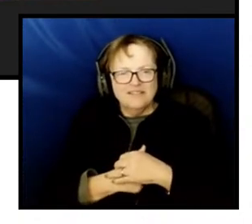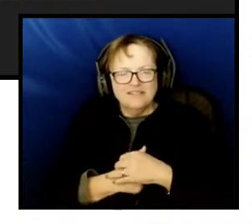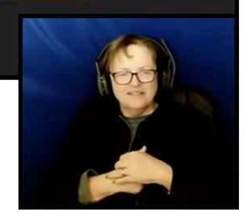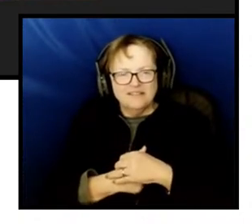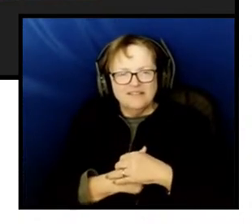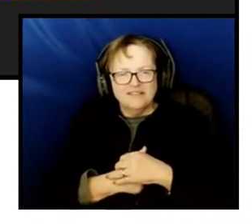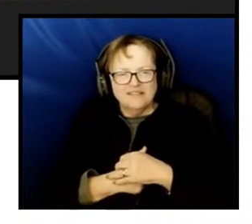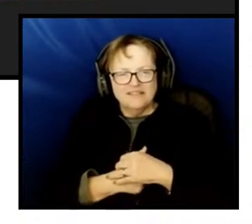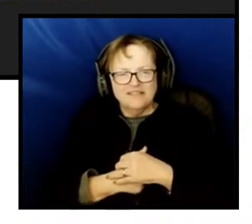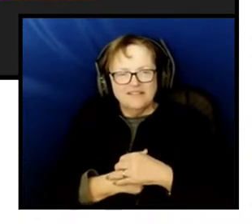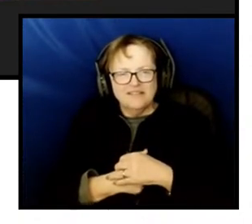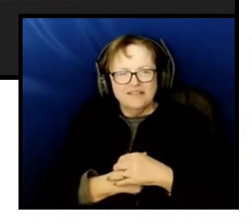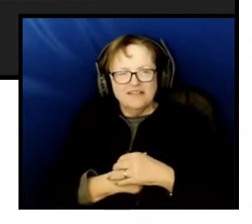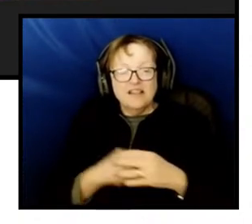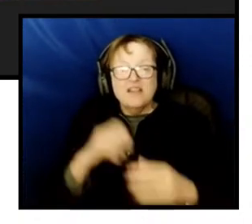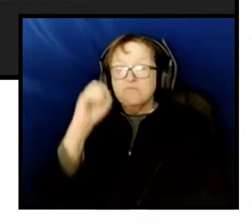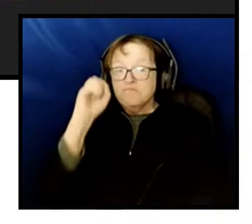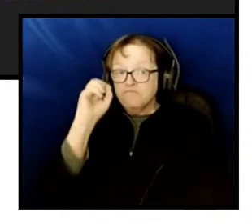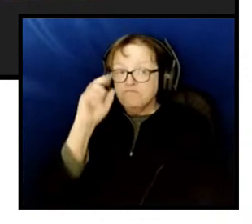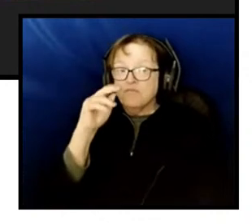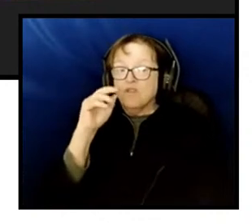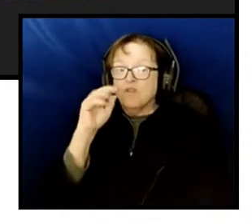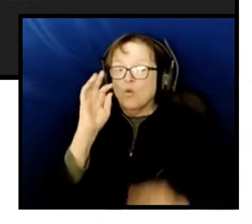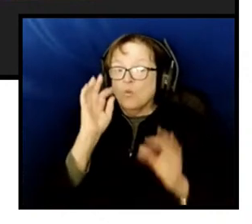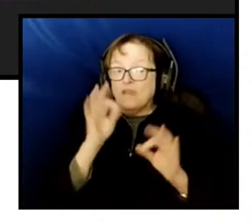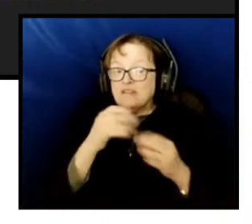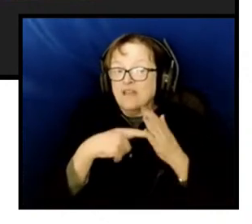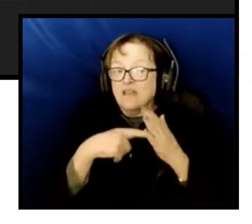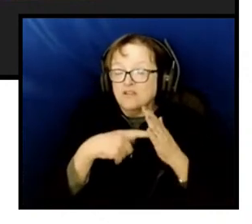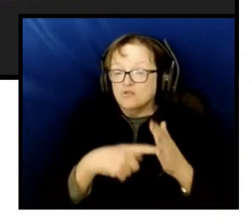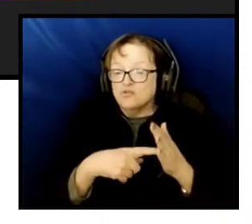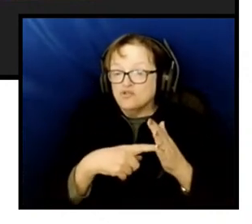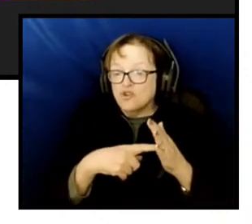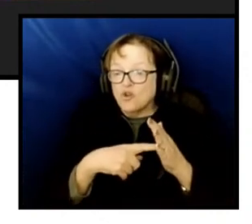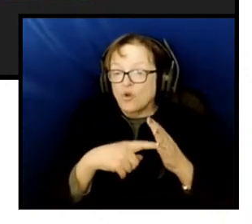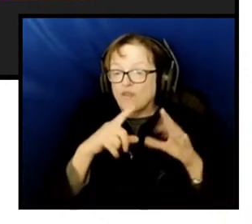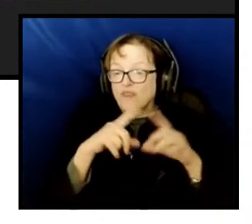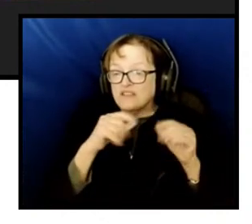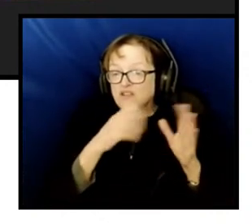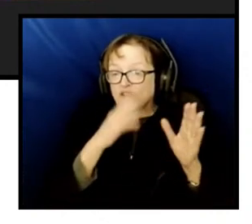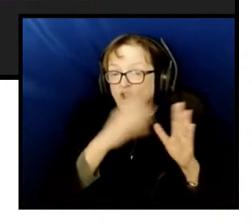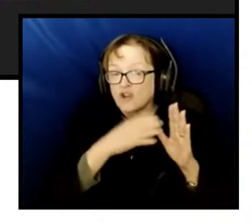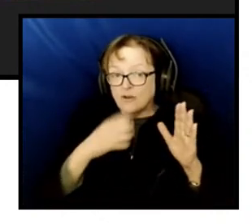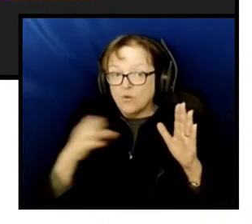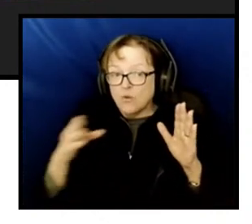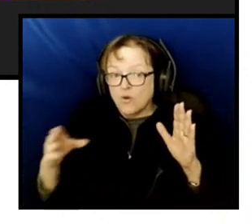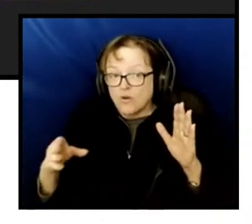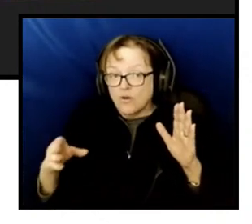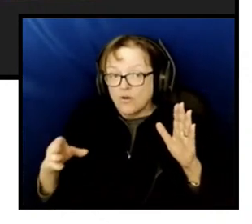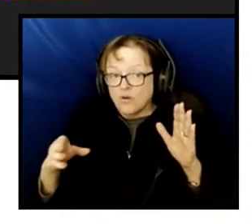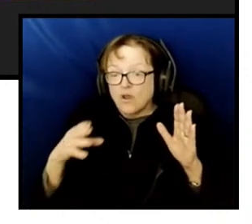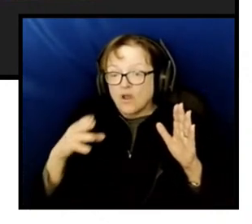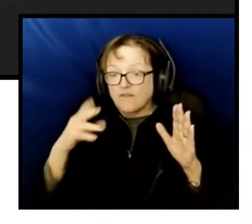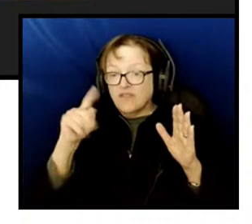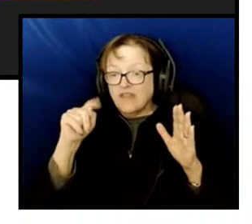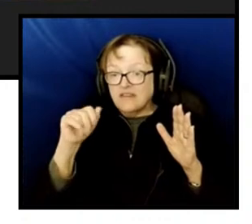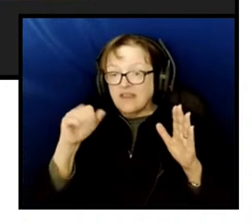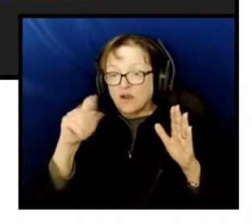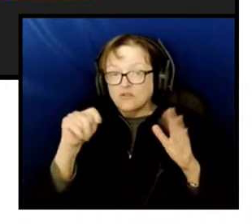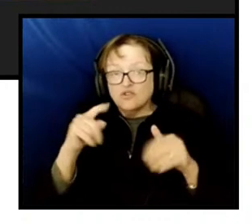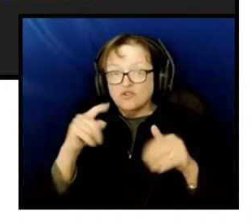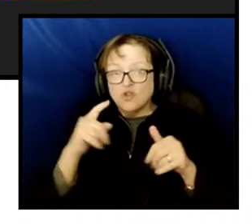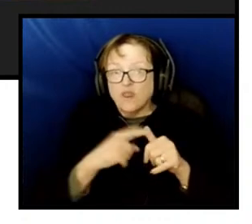So we decided to show these cards in order of the tarot deck. So the first card is the